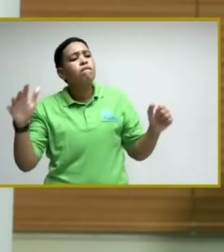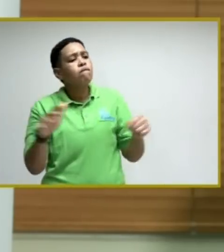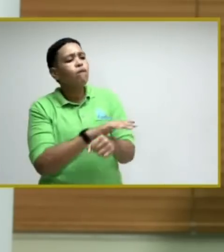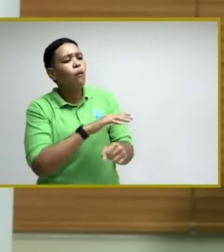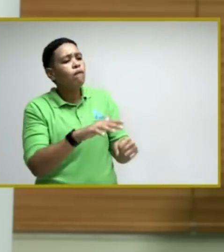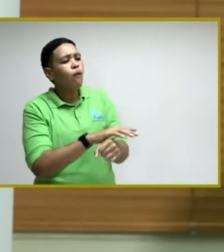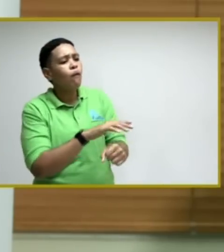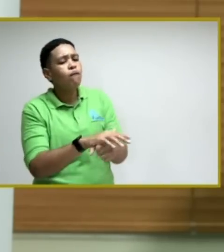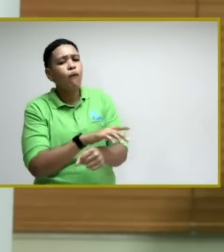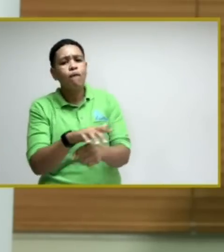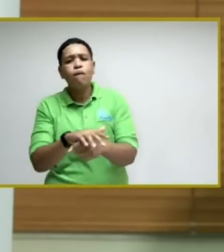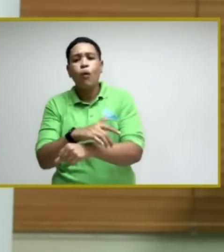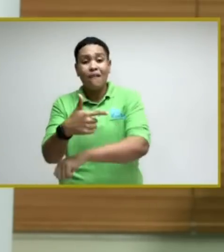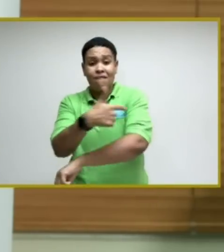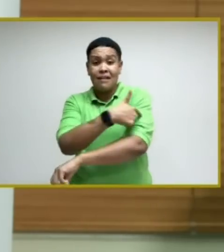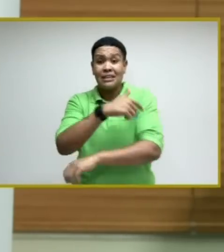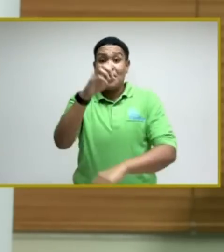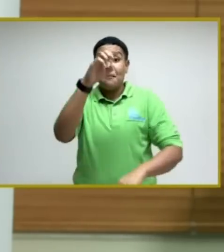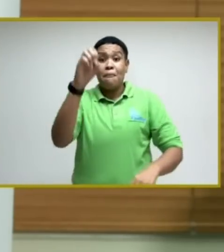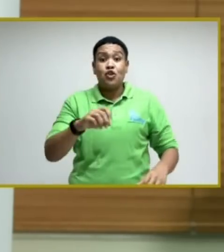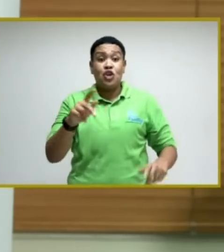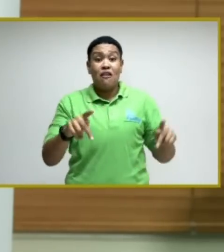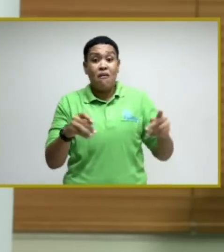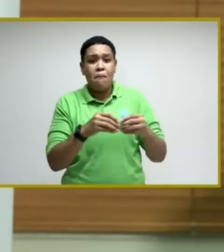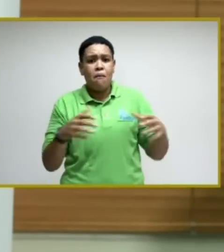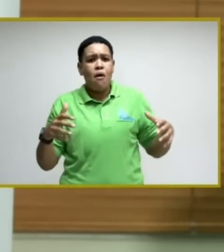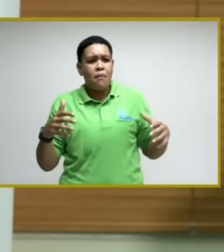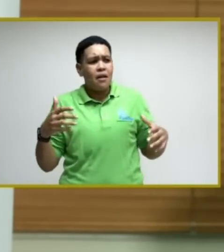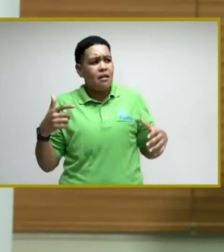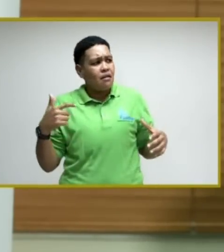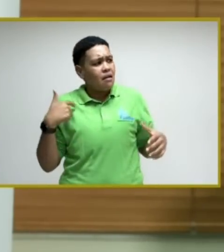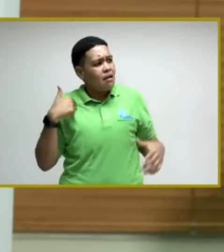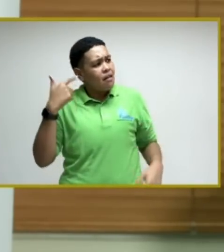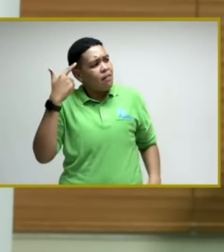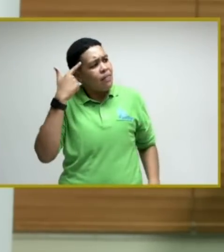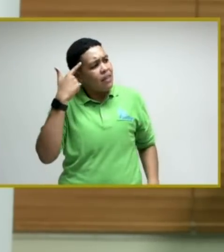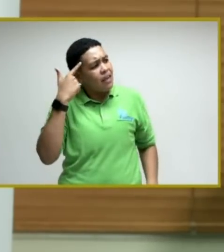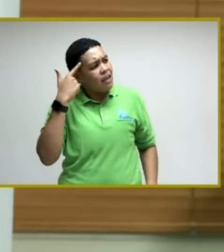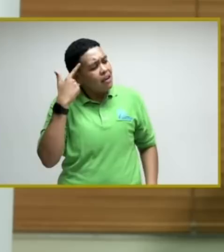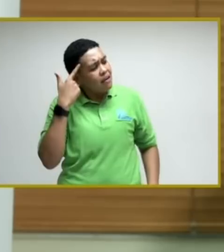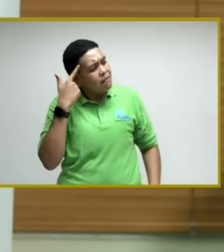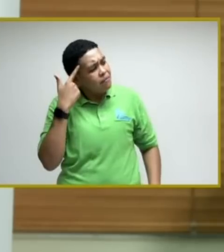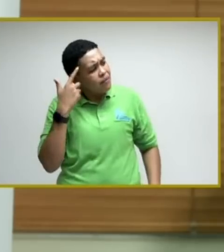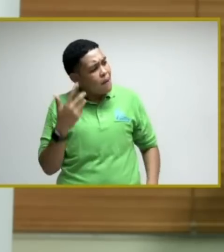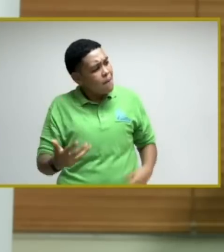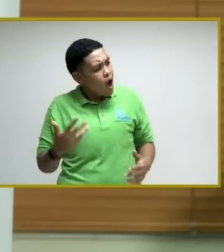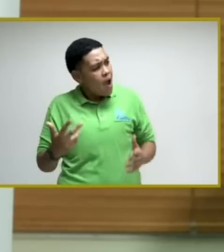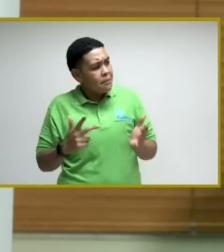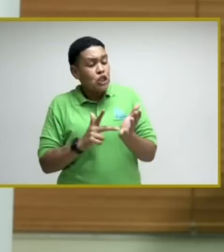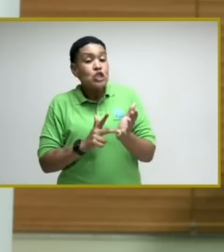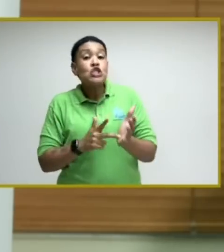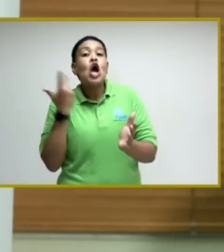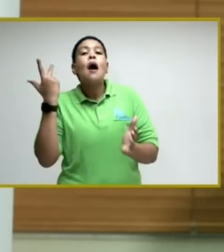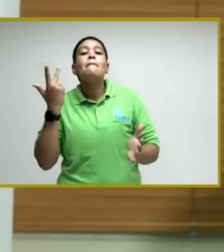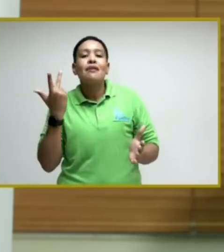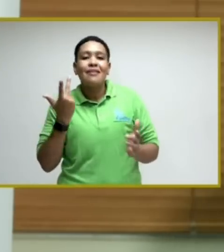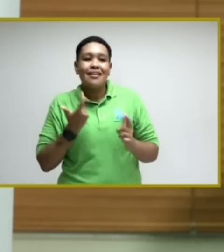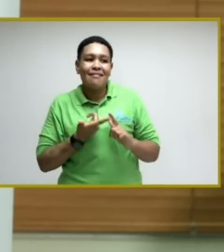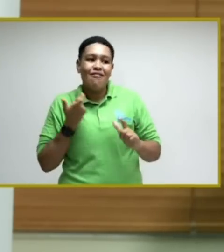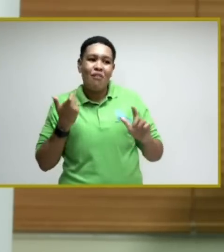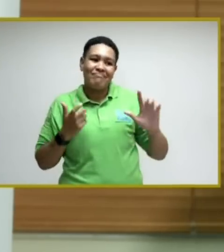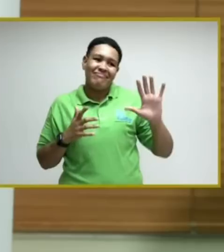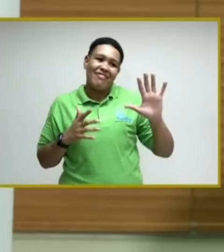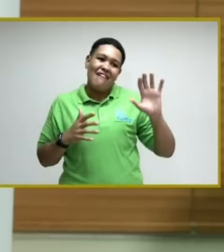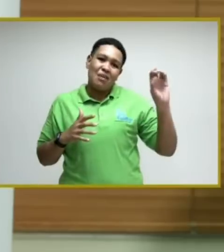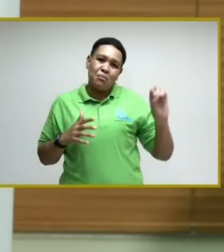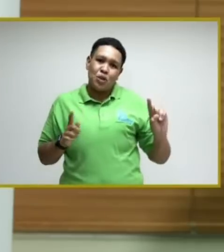vaccinated percentage of population, I think, perhaps doubling from the 5 or so